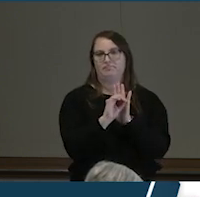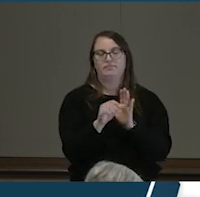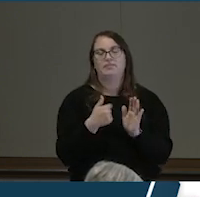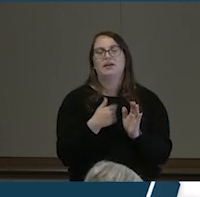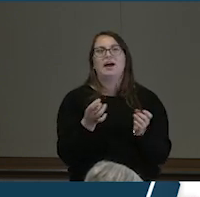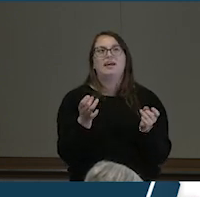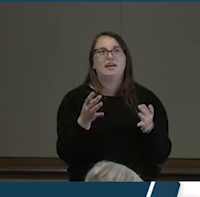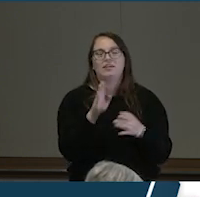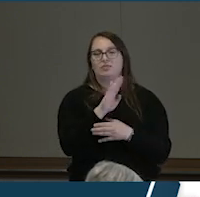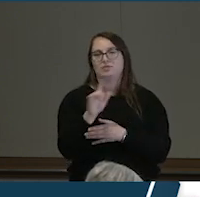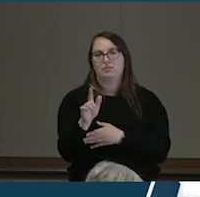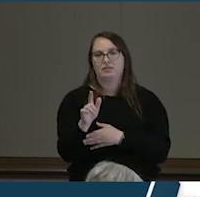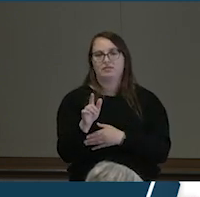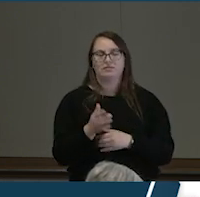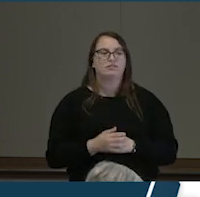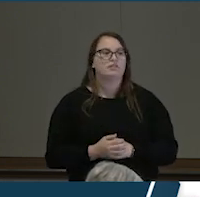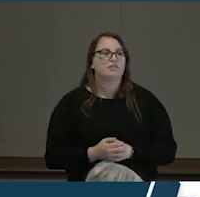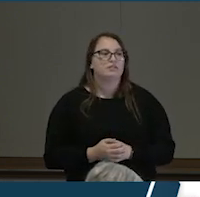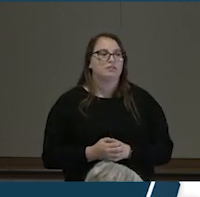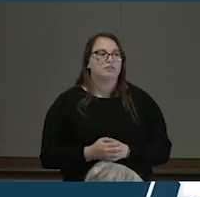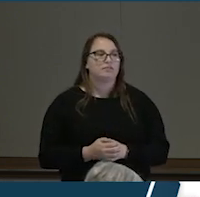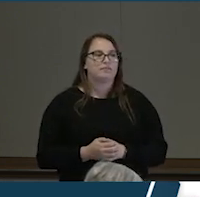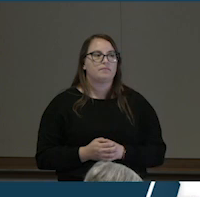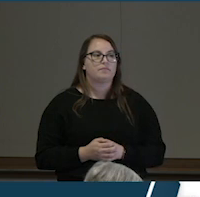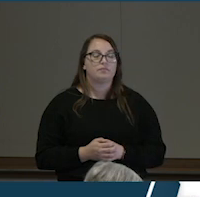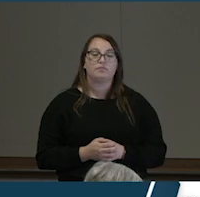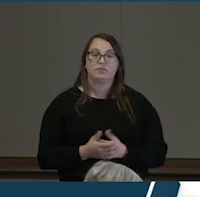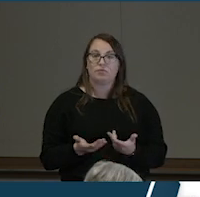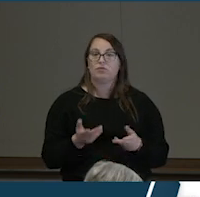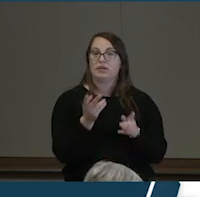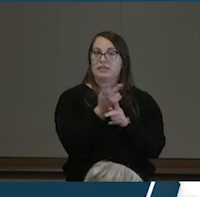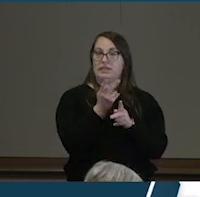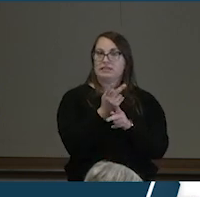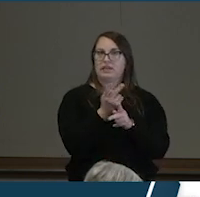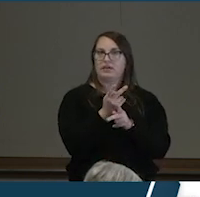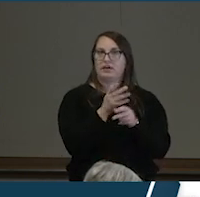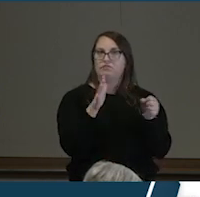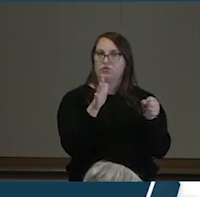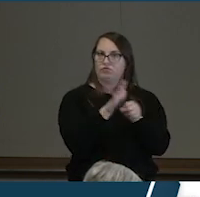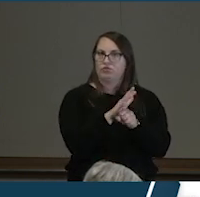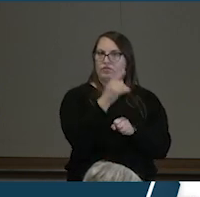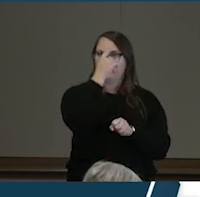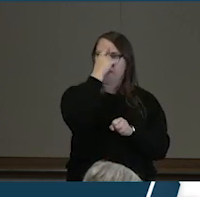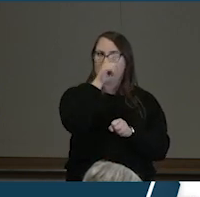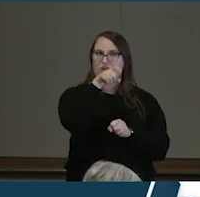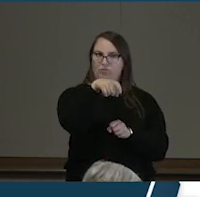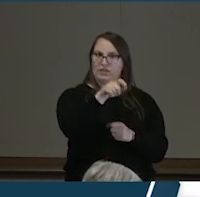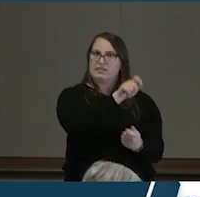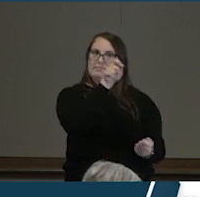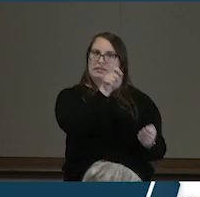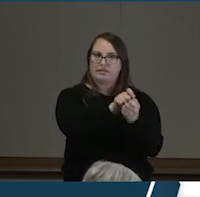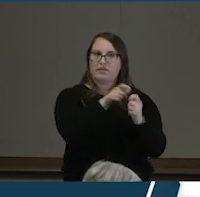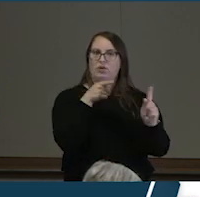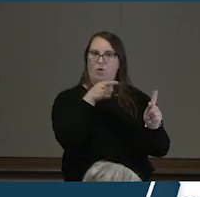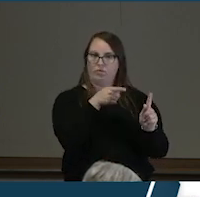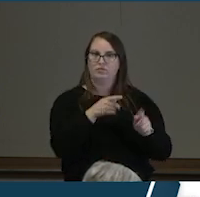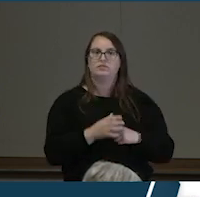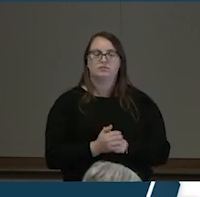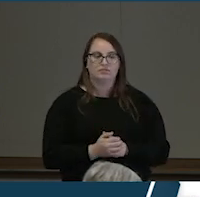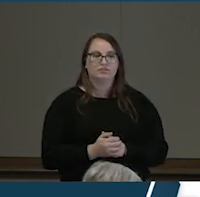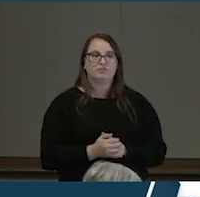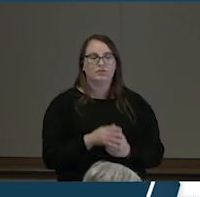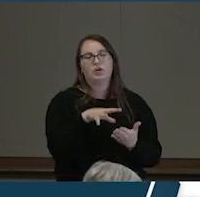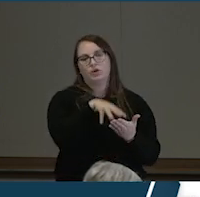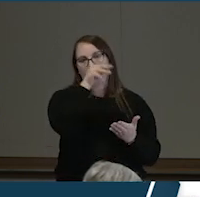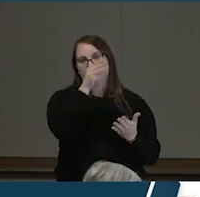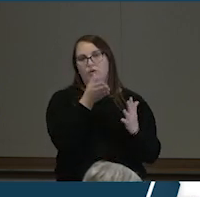bills. So it does take careful thinking, and that's the stuff that you also learn through partners.